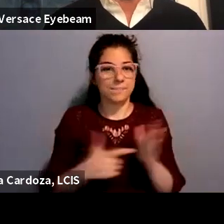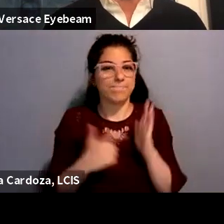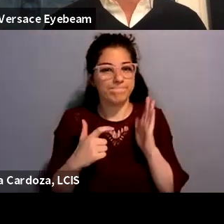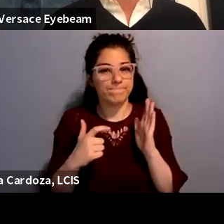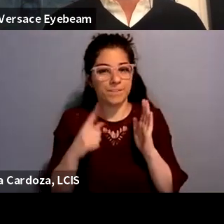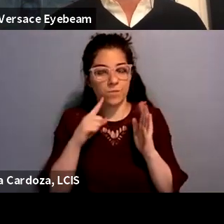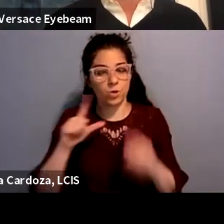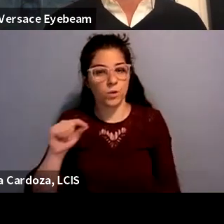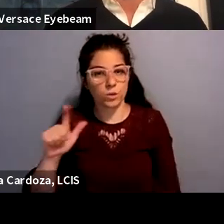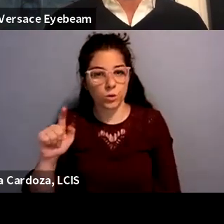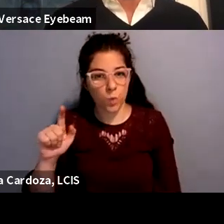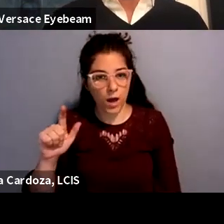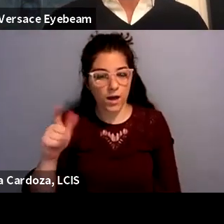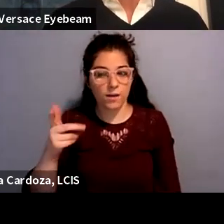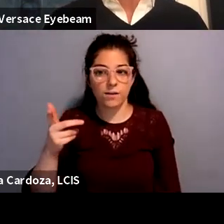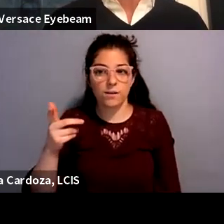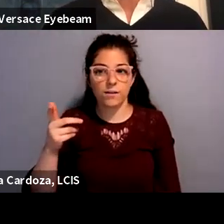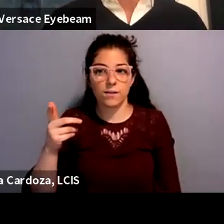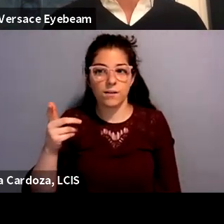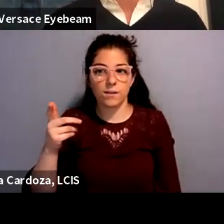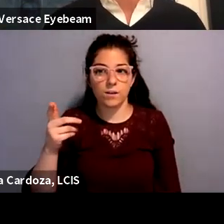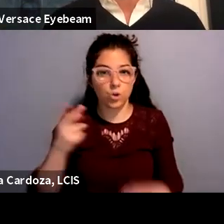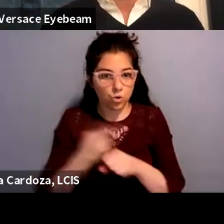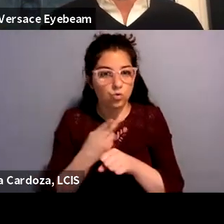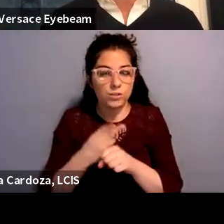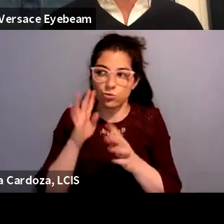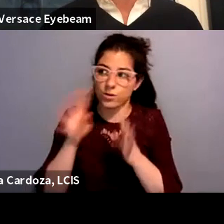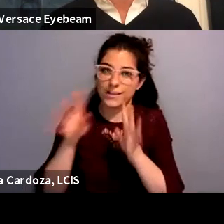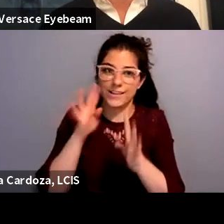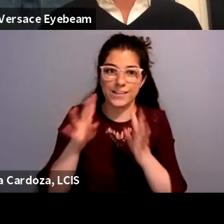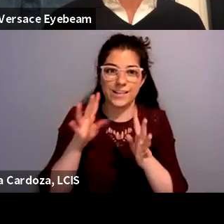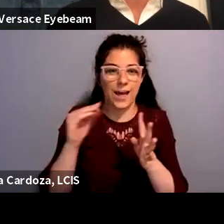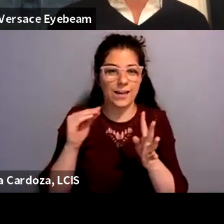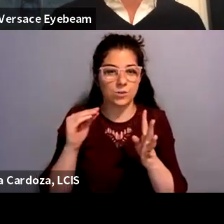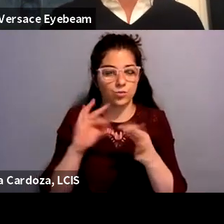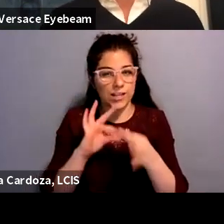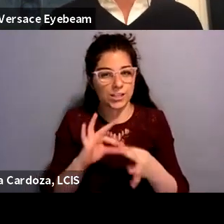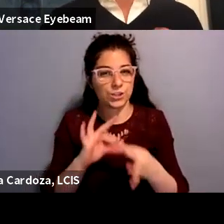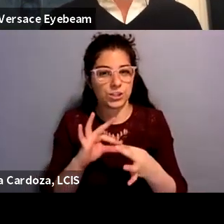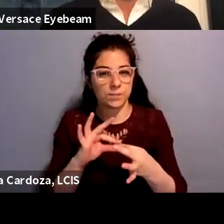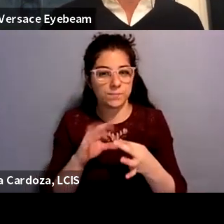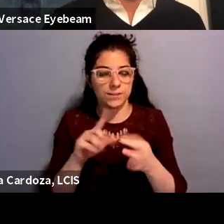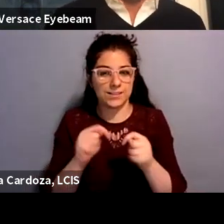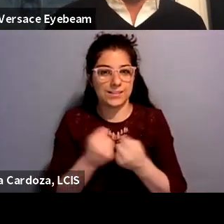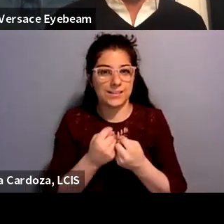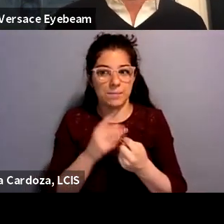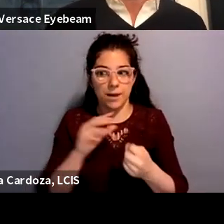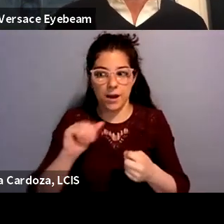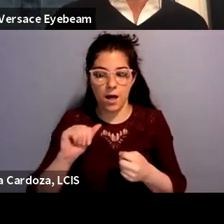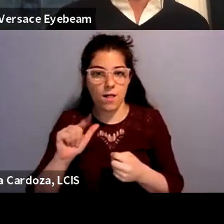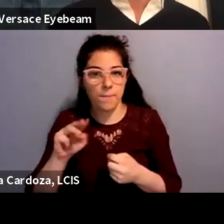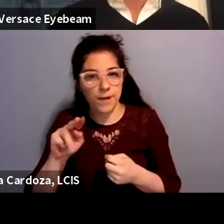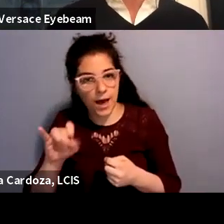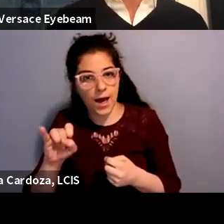into 21 is using the creativity and the depth of relationships that the team and the alumni